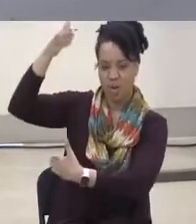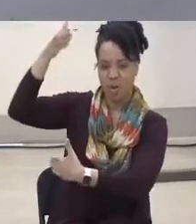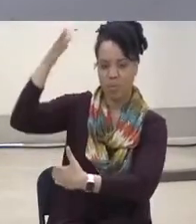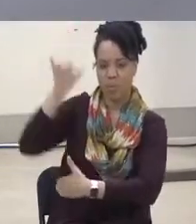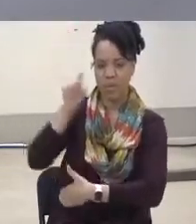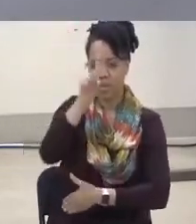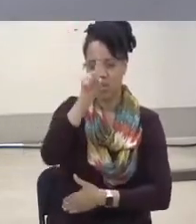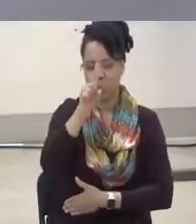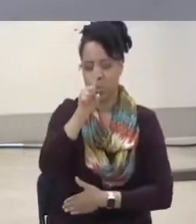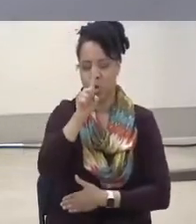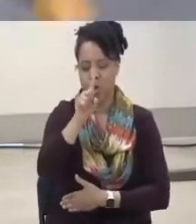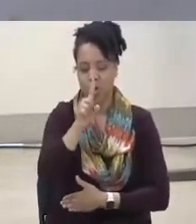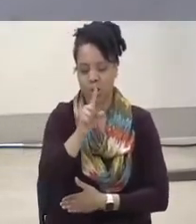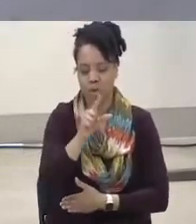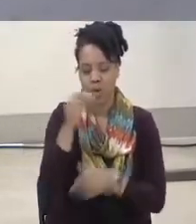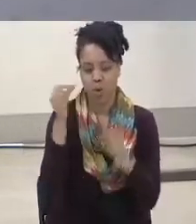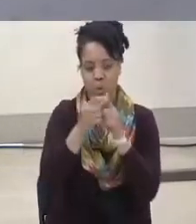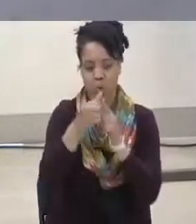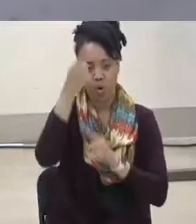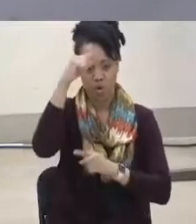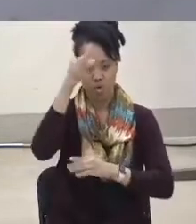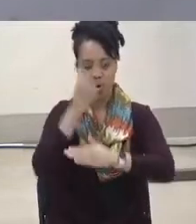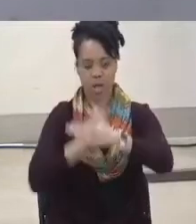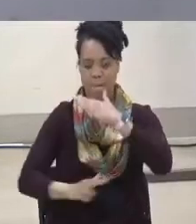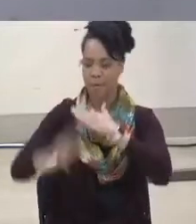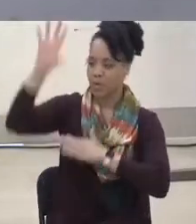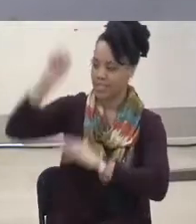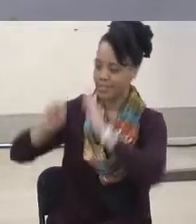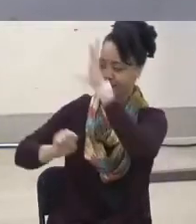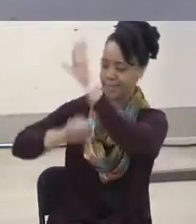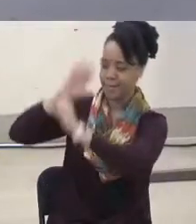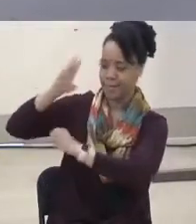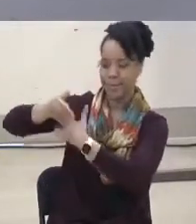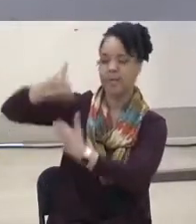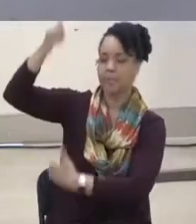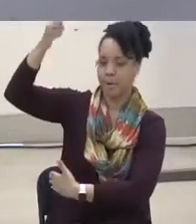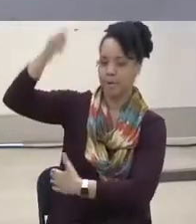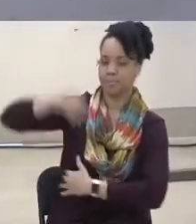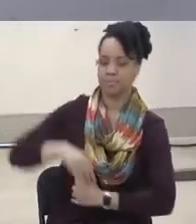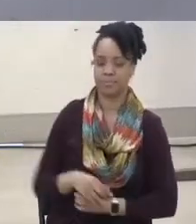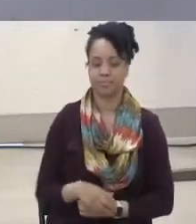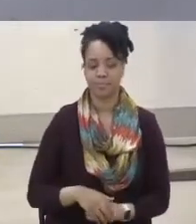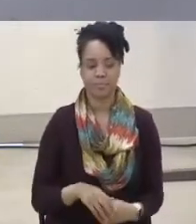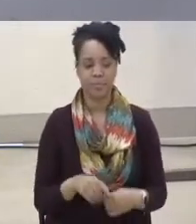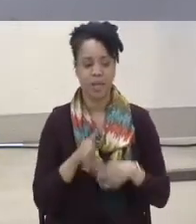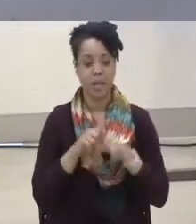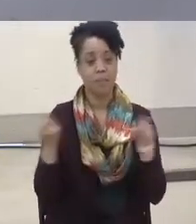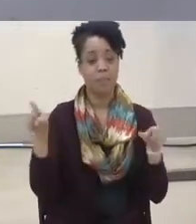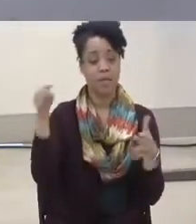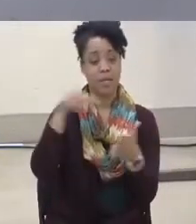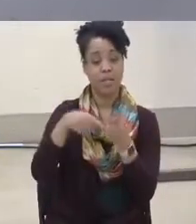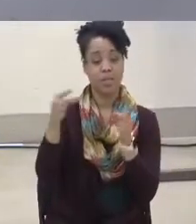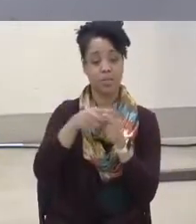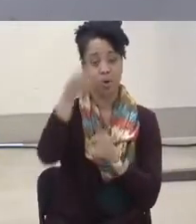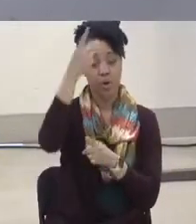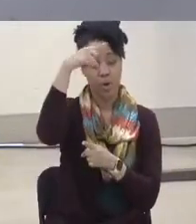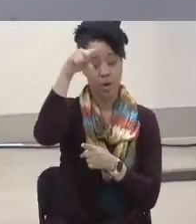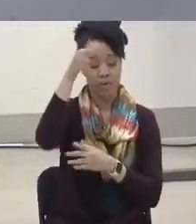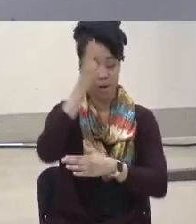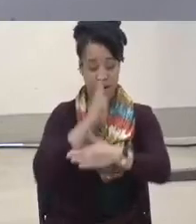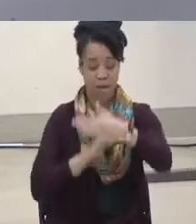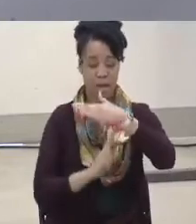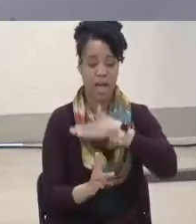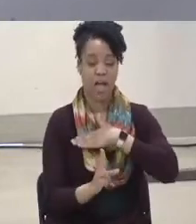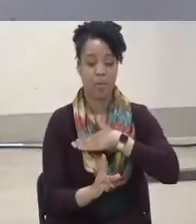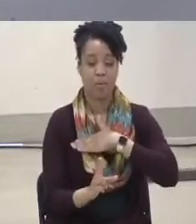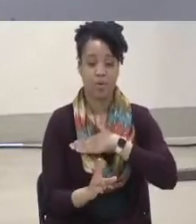for humble, tearing down a wall. Eso es una otra palabra significado para el humillarse. El que But this estuviéramos word for derribando. humble is Una the pared.